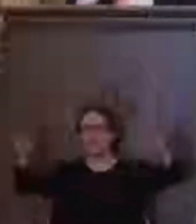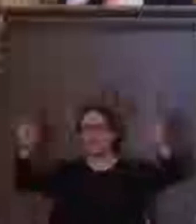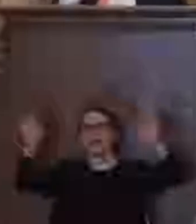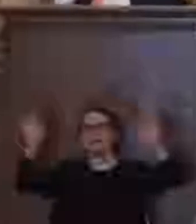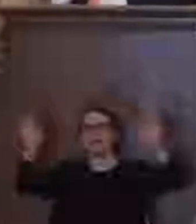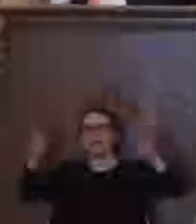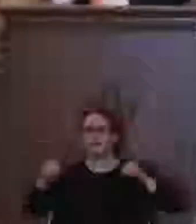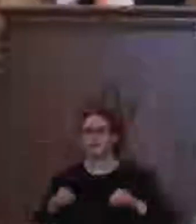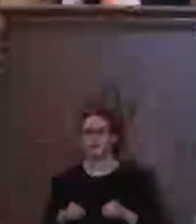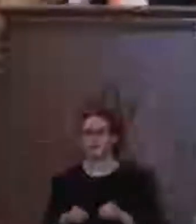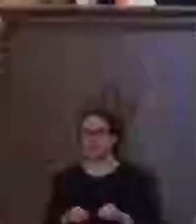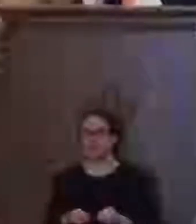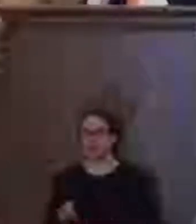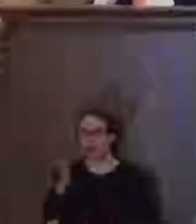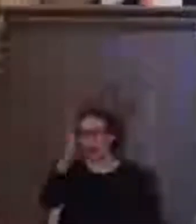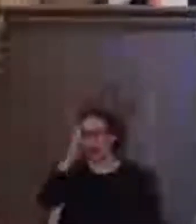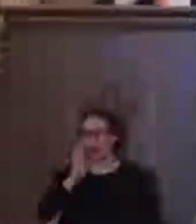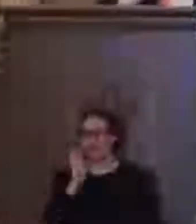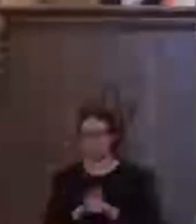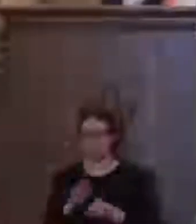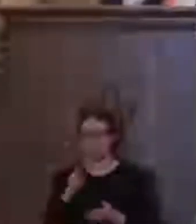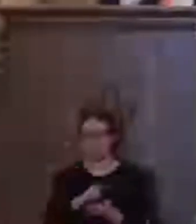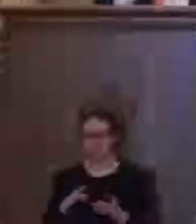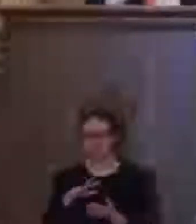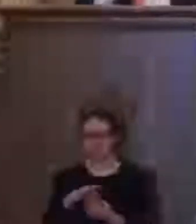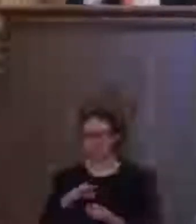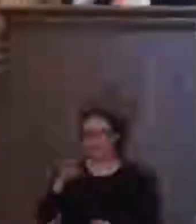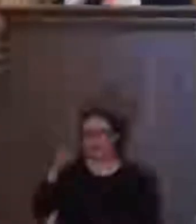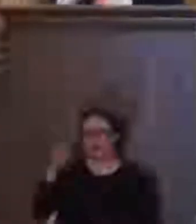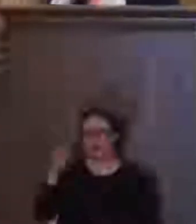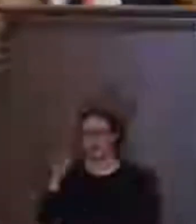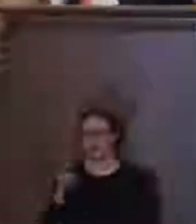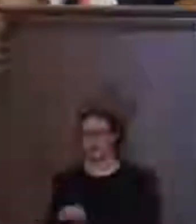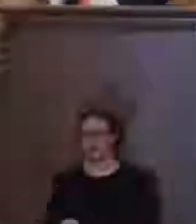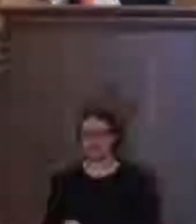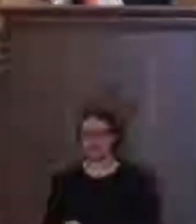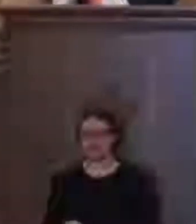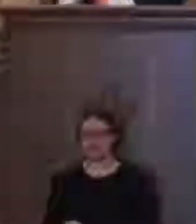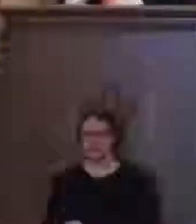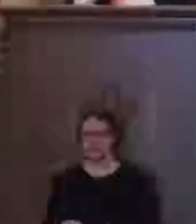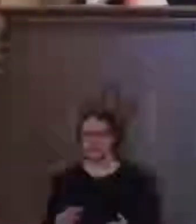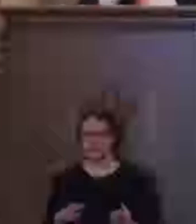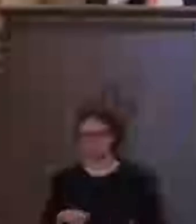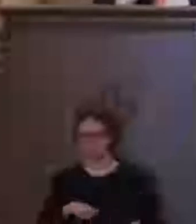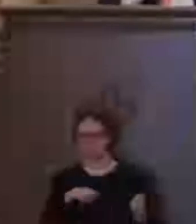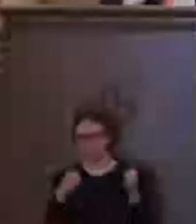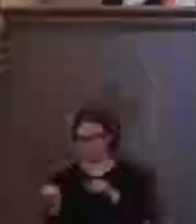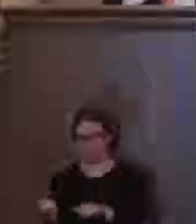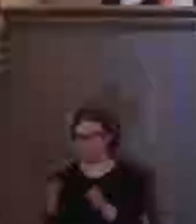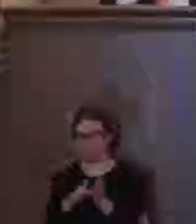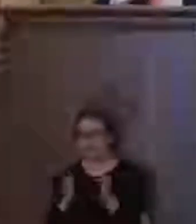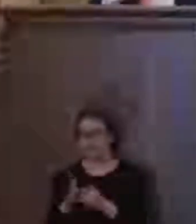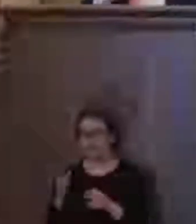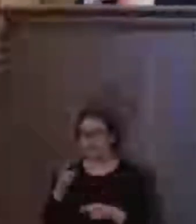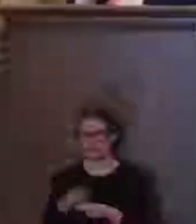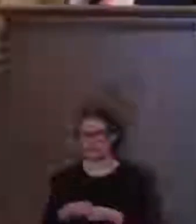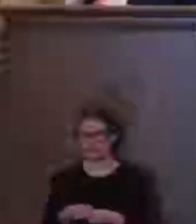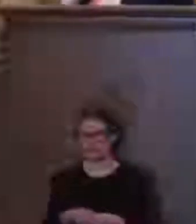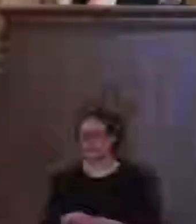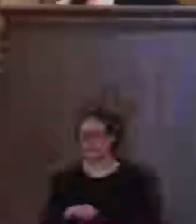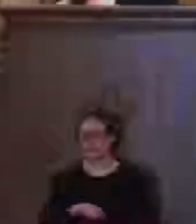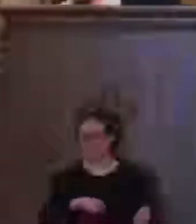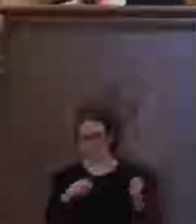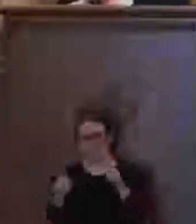raised. And man, God filled him with the Holy Ghost. And then he wanted to get baptized in Jesus' name. And